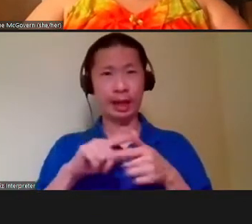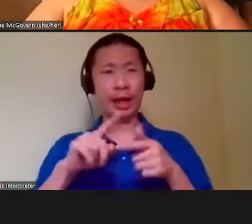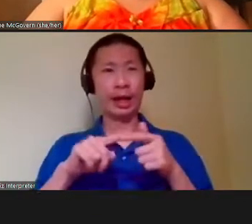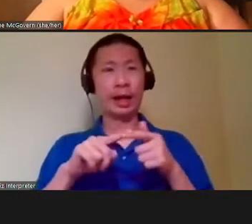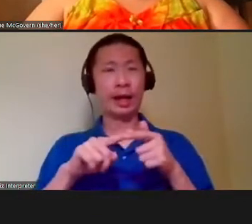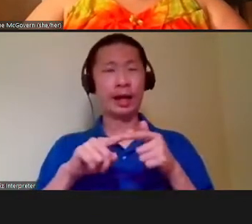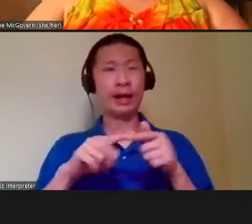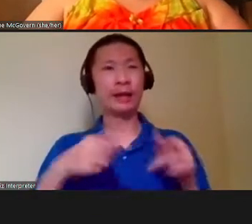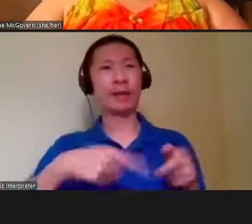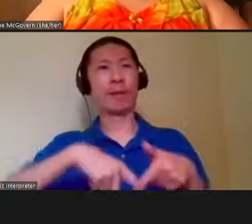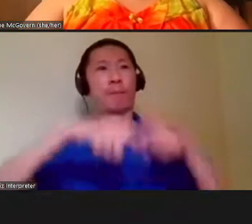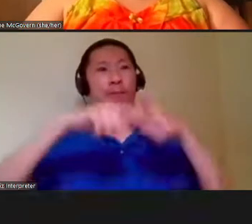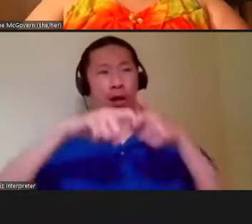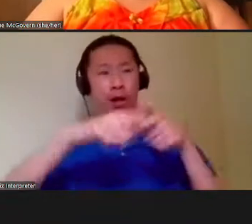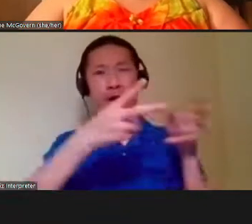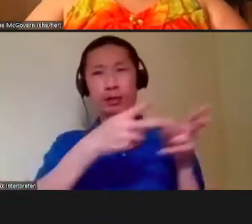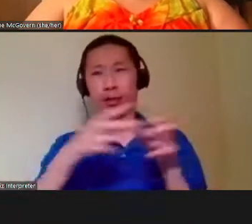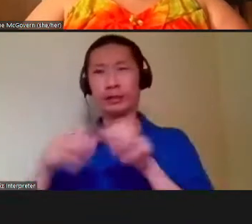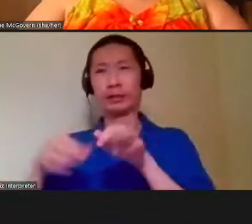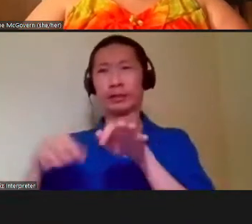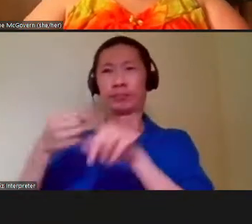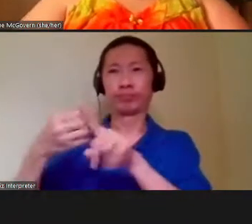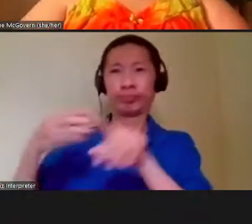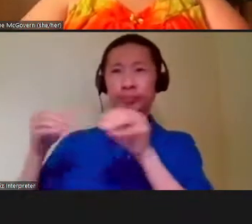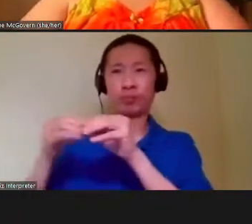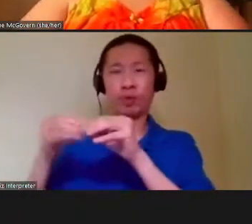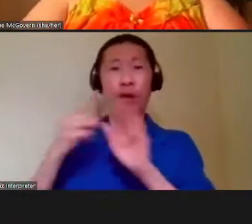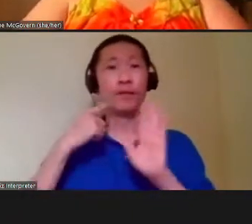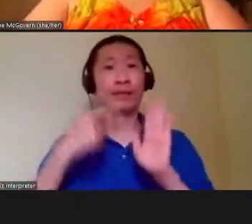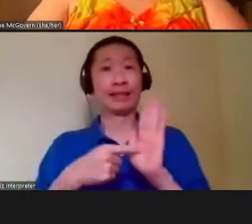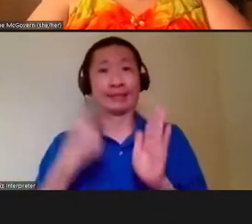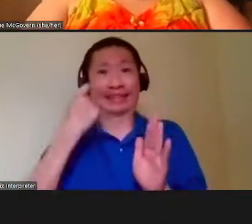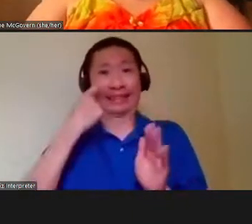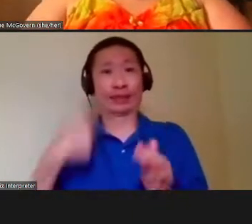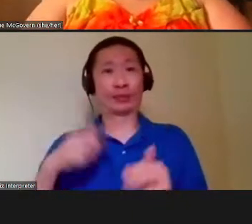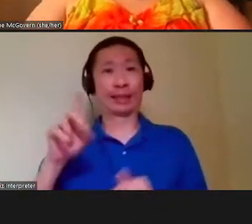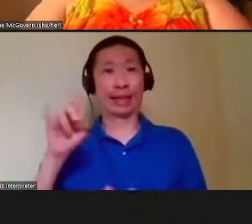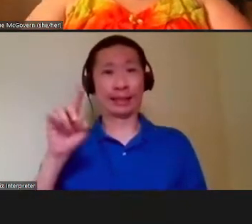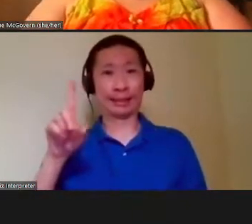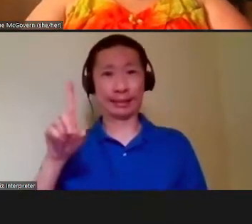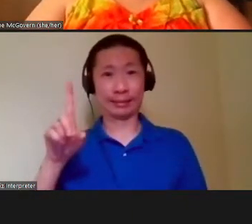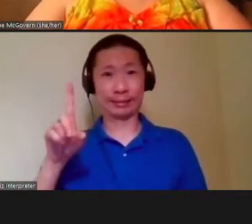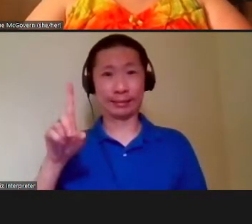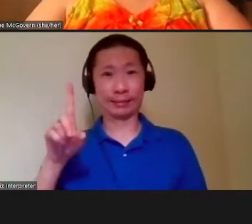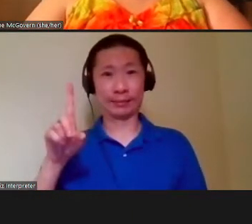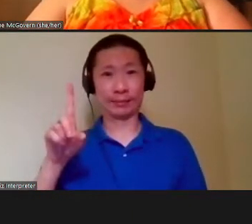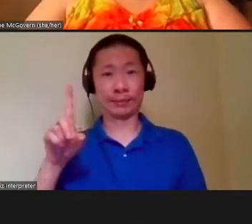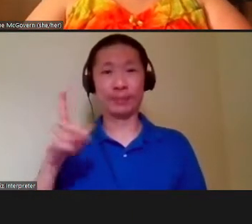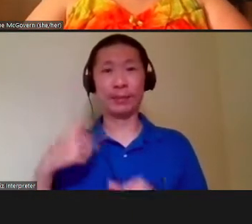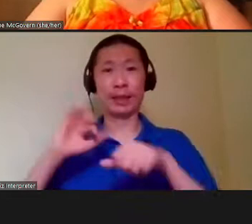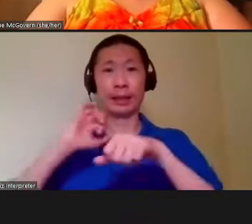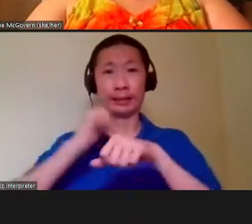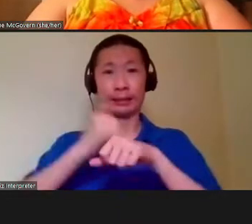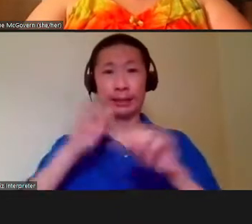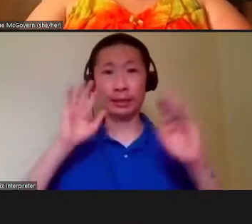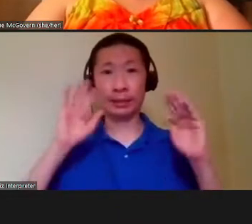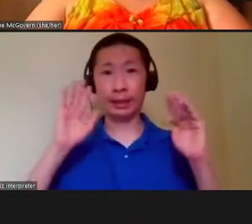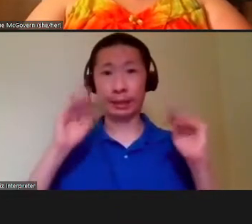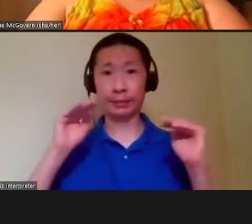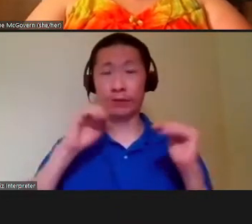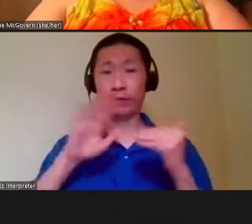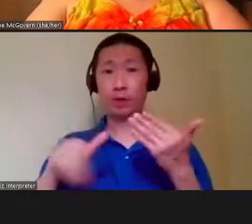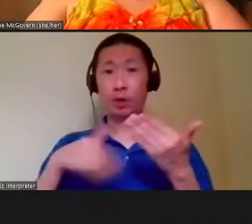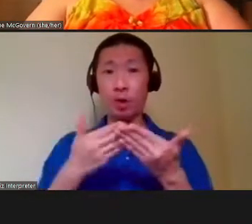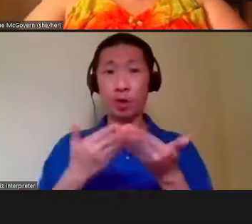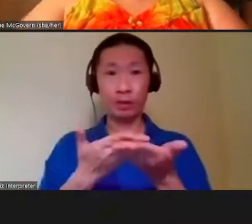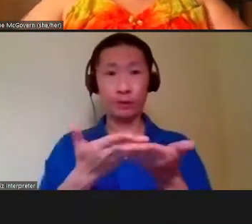and talk about it. For example, what I just did was setting the expectations for all of